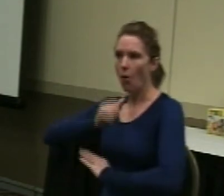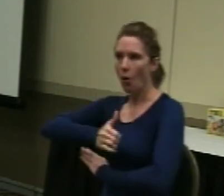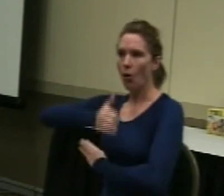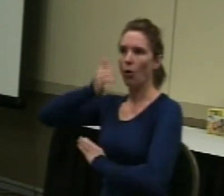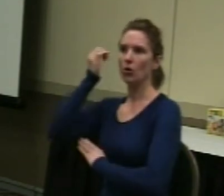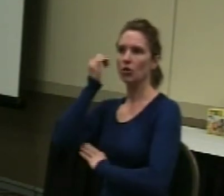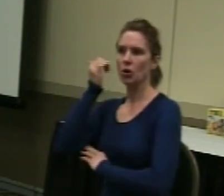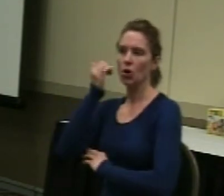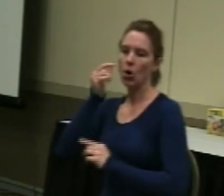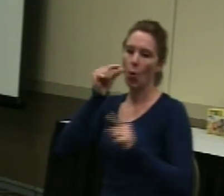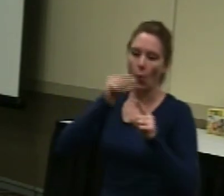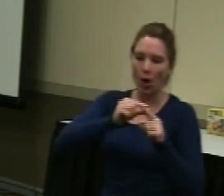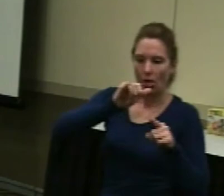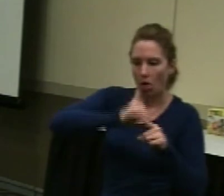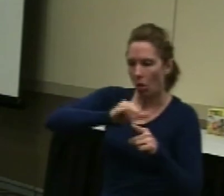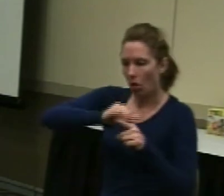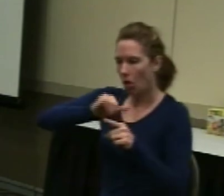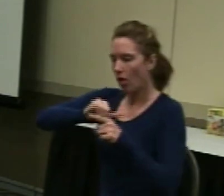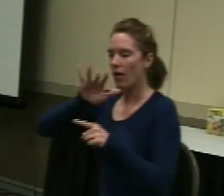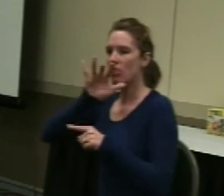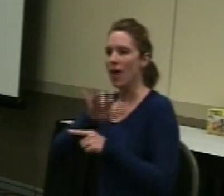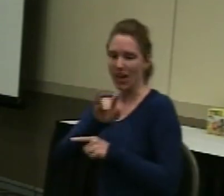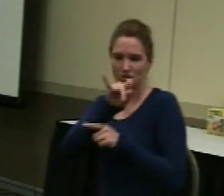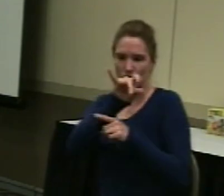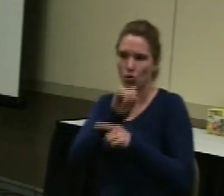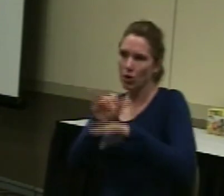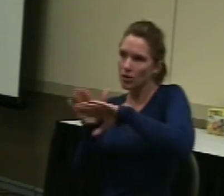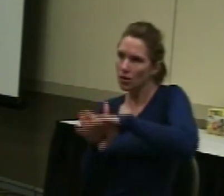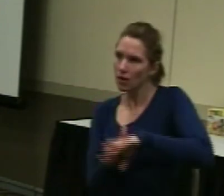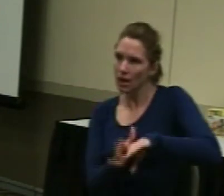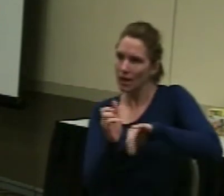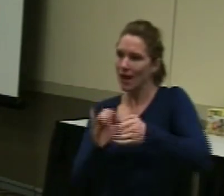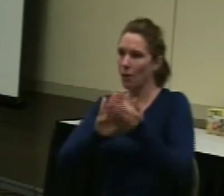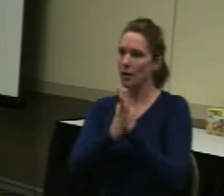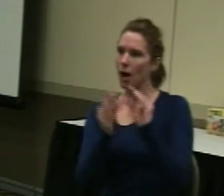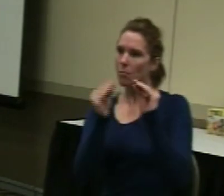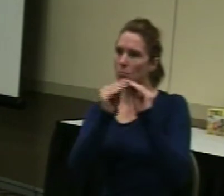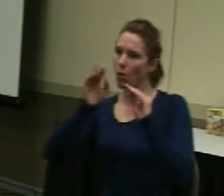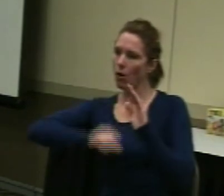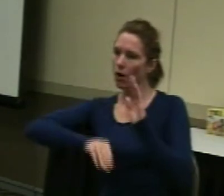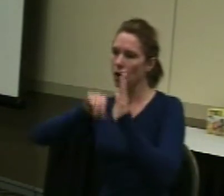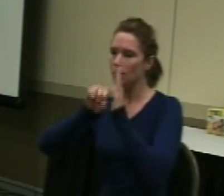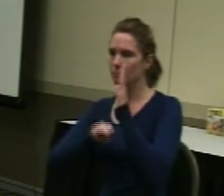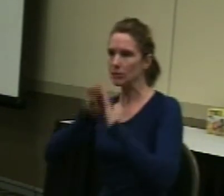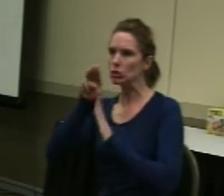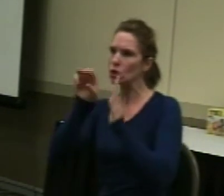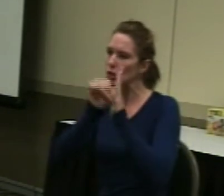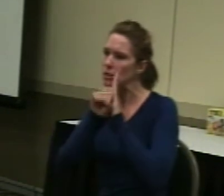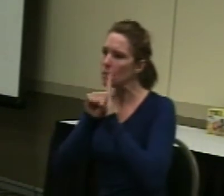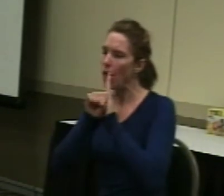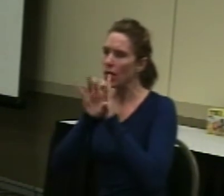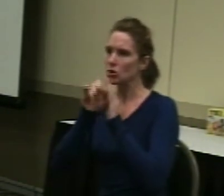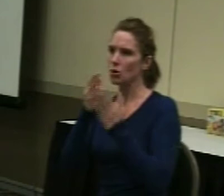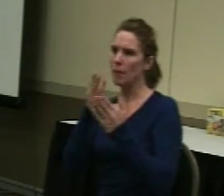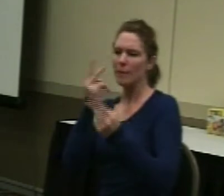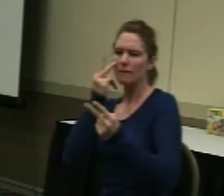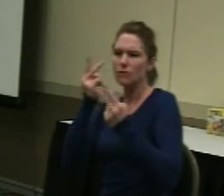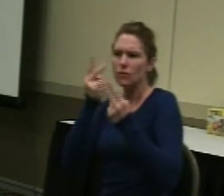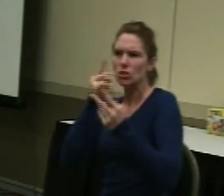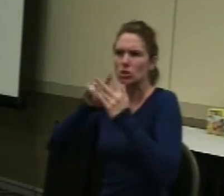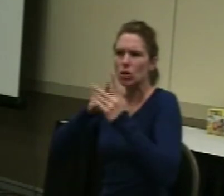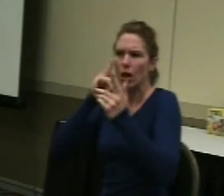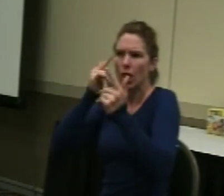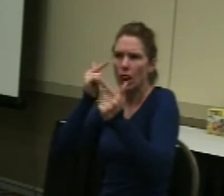little toys and things. We maybe move into more symbolic use. So therefore, maybe her vision might be something